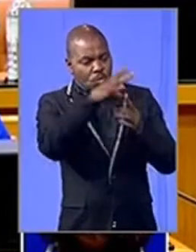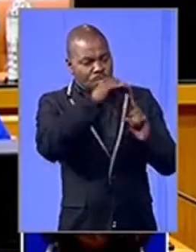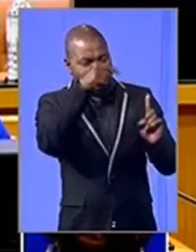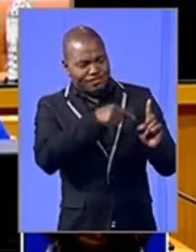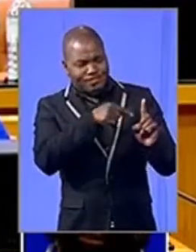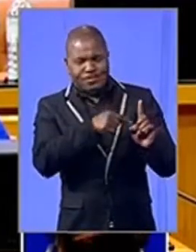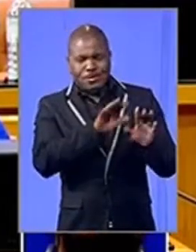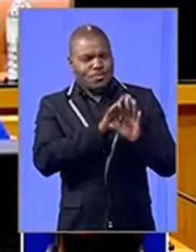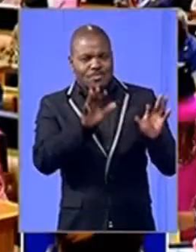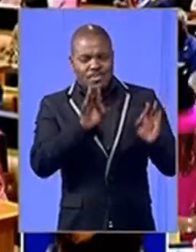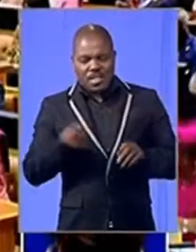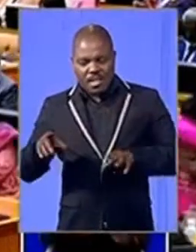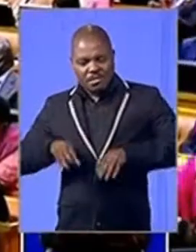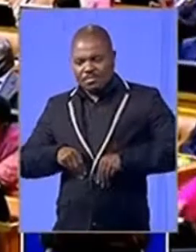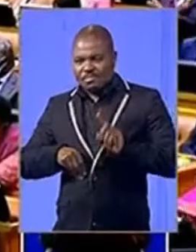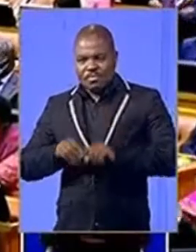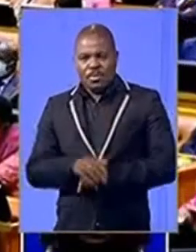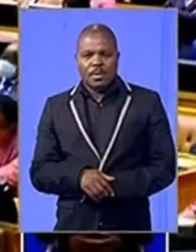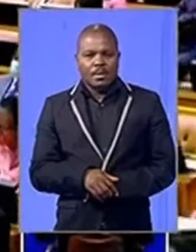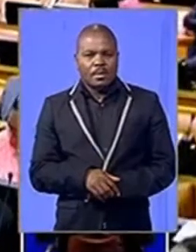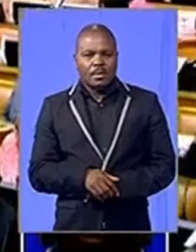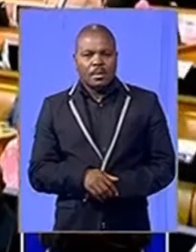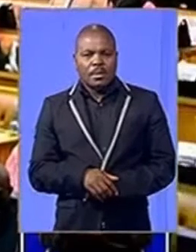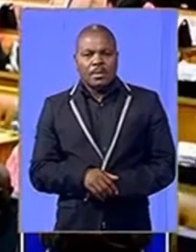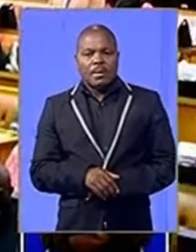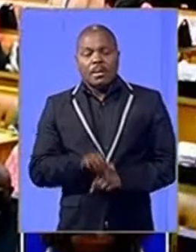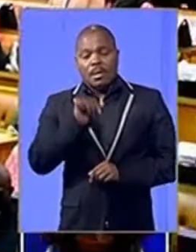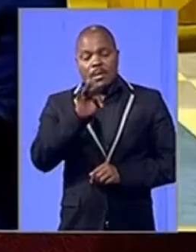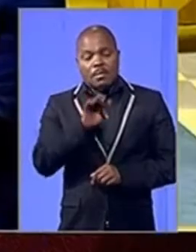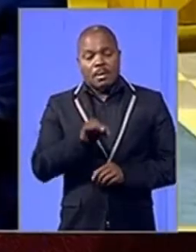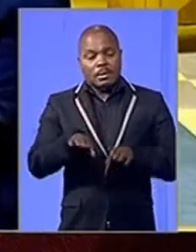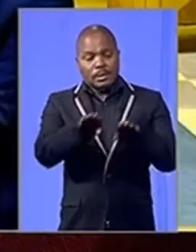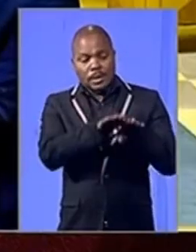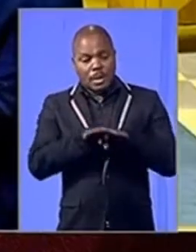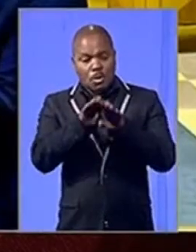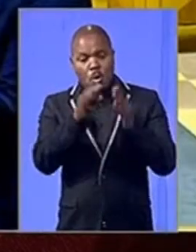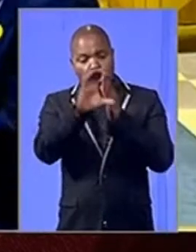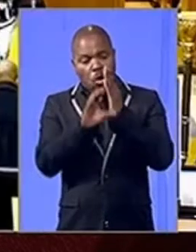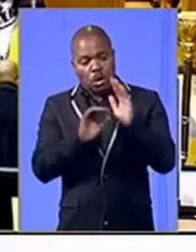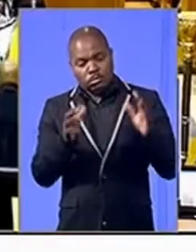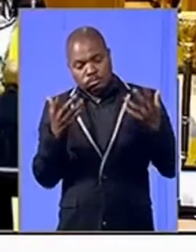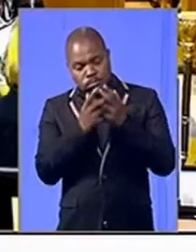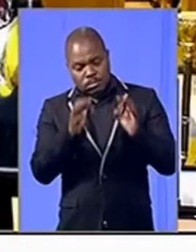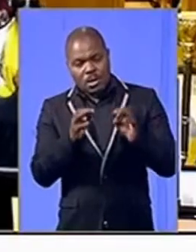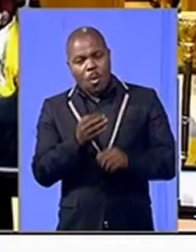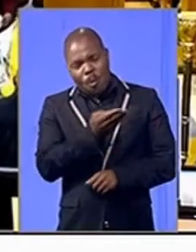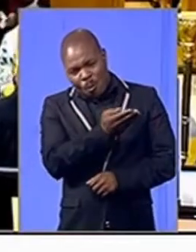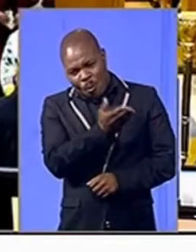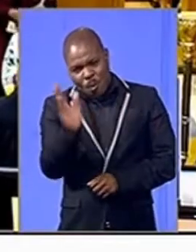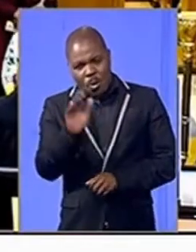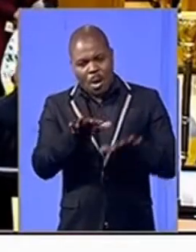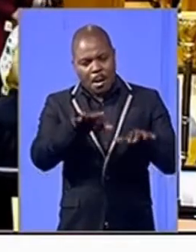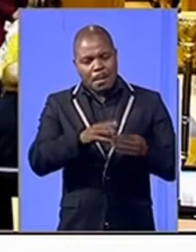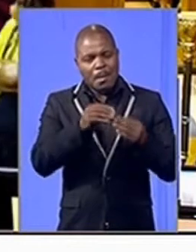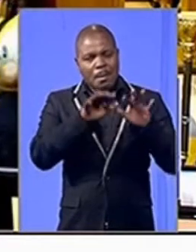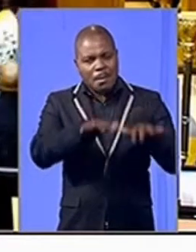wa dipuisano ka hara palamente. In a constitutional democracy, that all of the parliamentarians, no matter